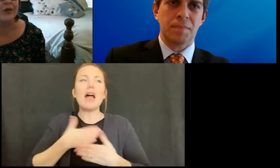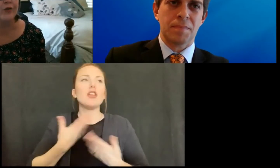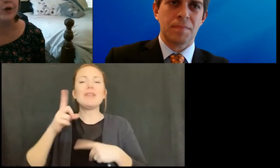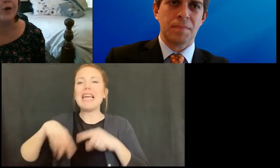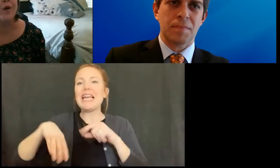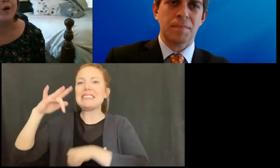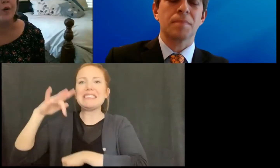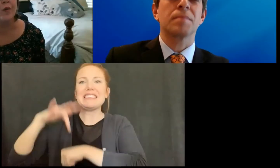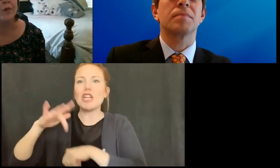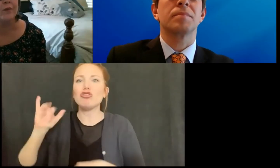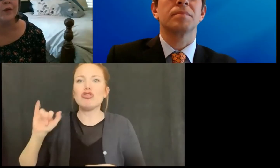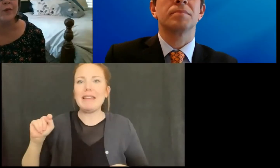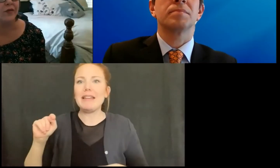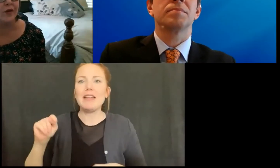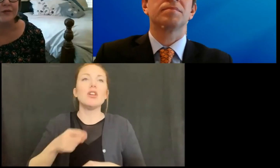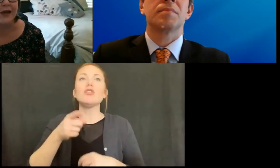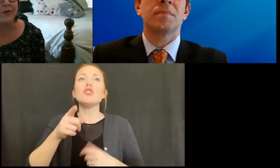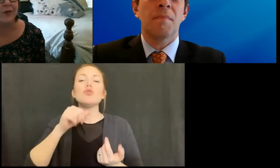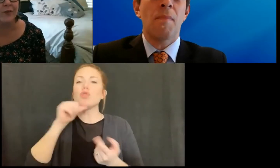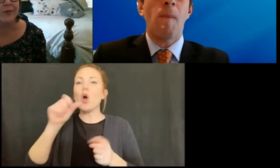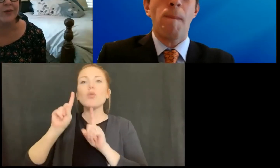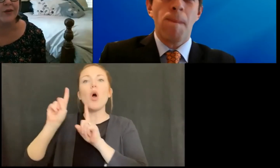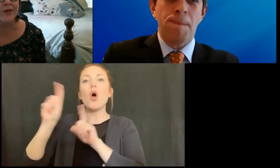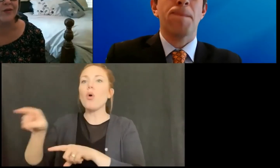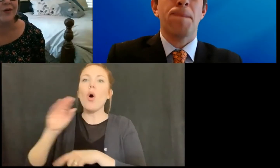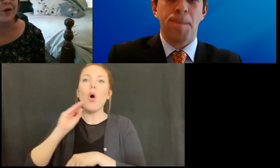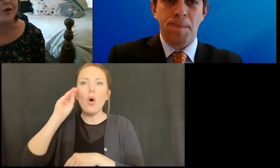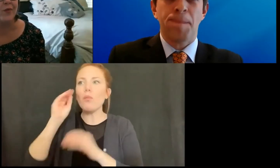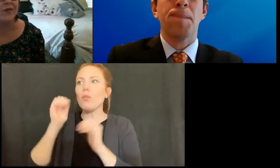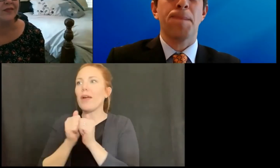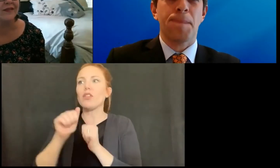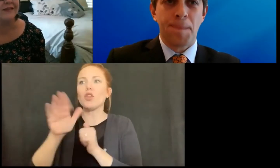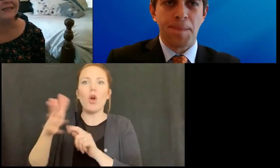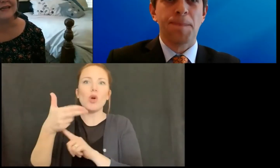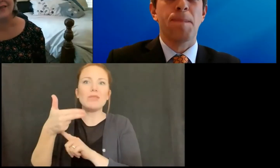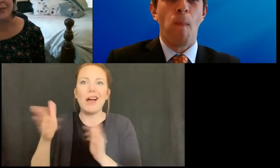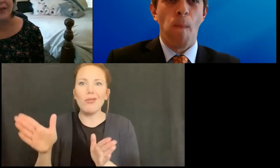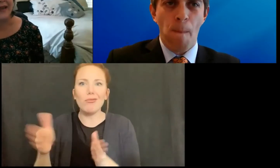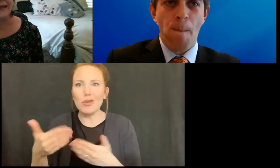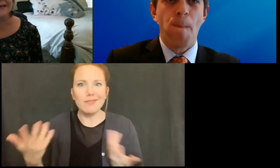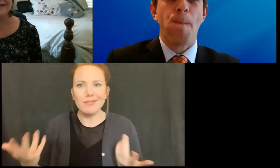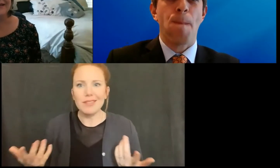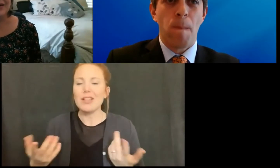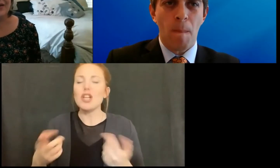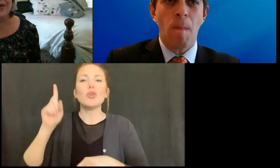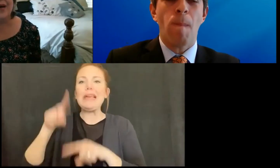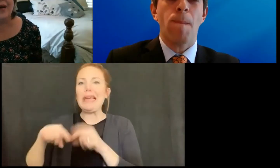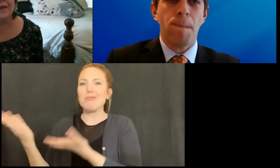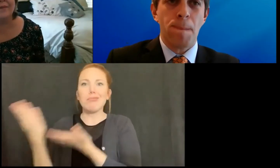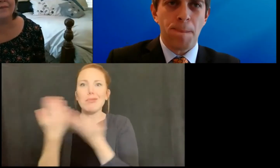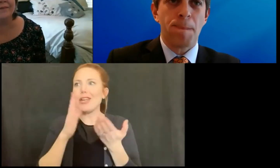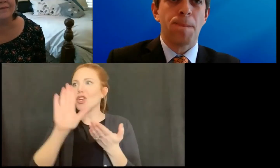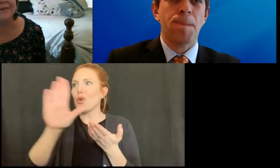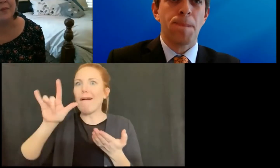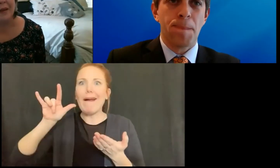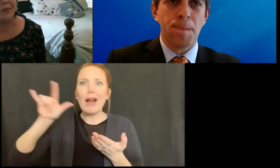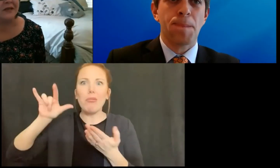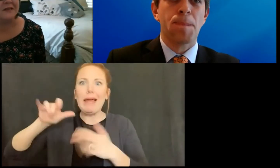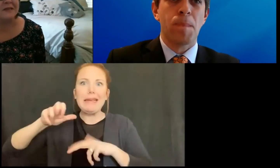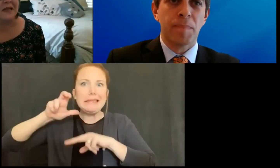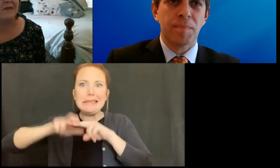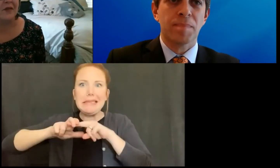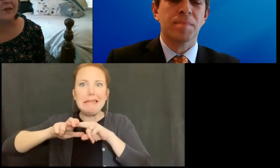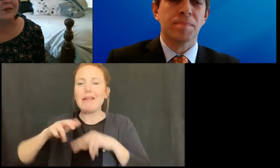touch it. You don't go home with your hotel room. You don't go home with the seat in the plane. You might